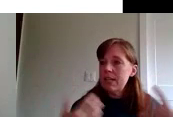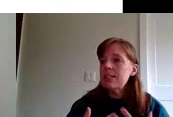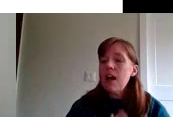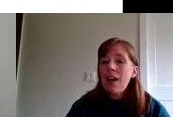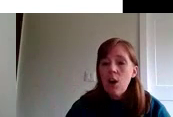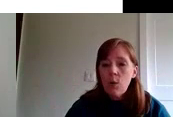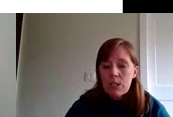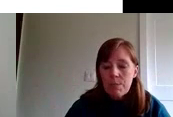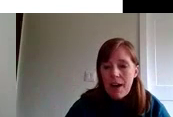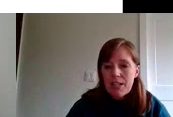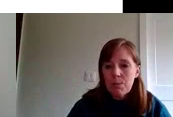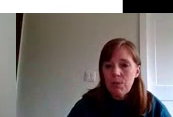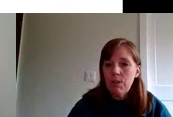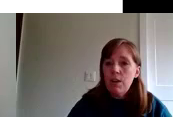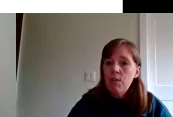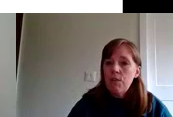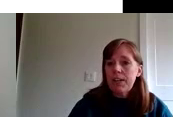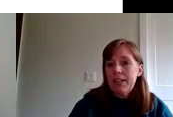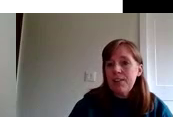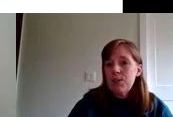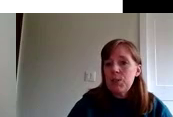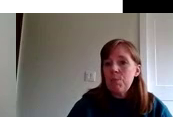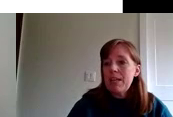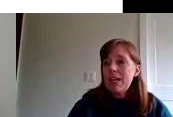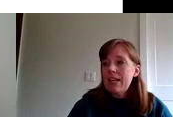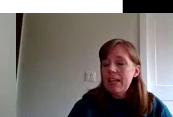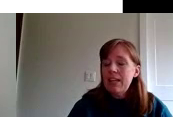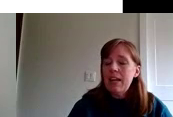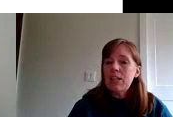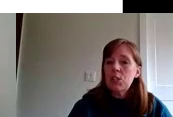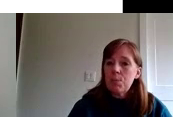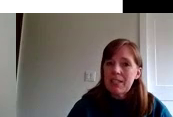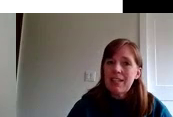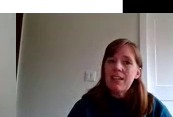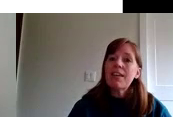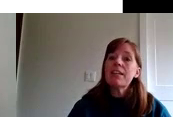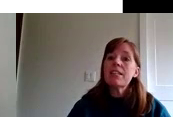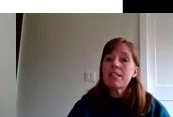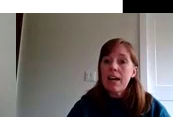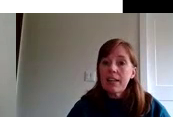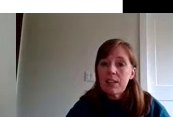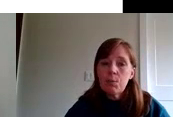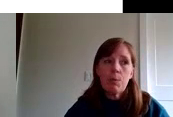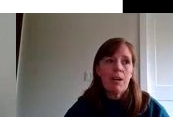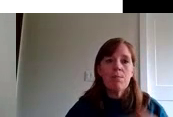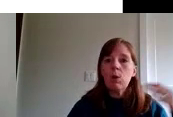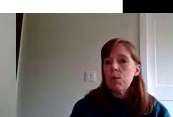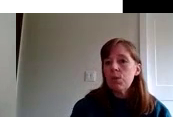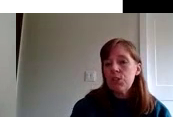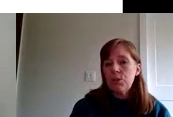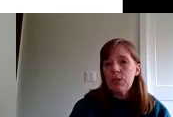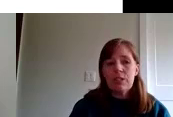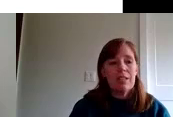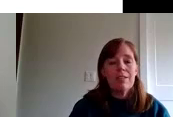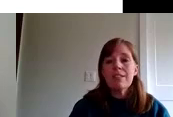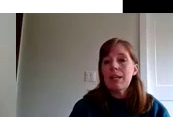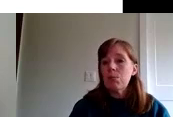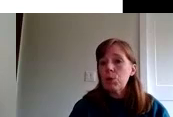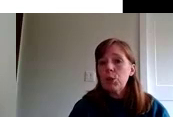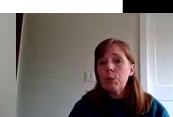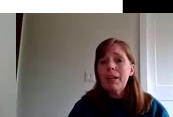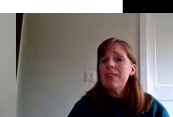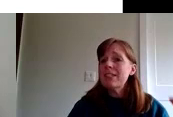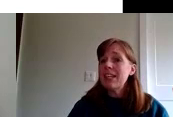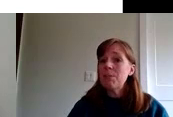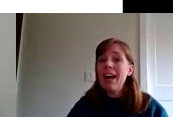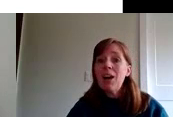background noise, and it's not always possible for our kiddos to be in a space that is silent. If we have multiple students in the